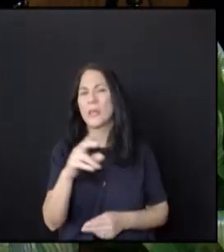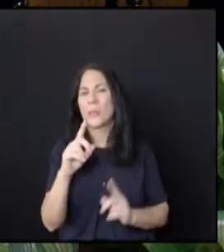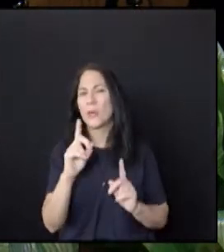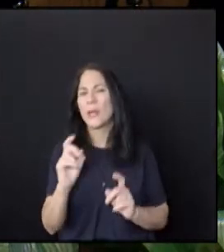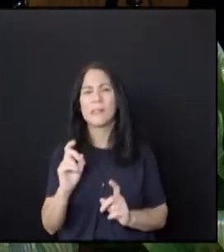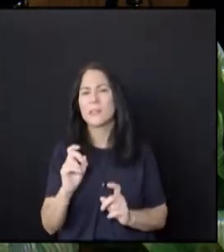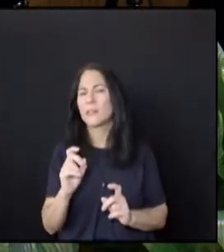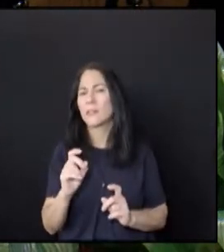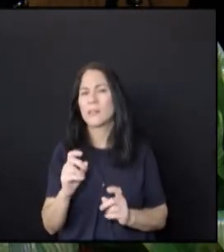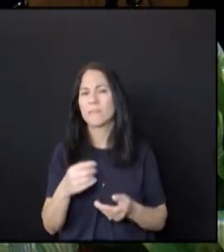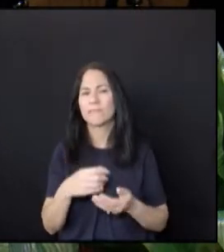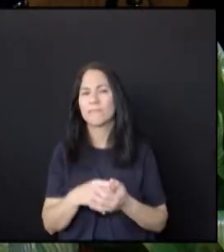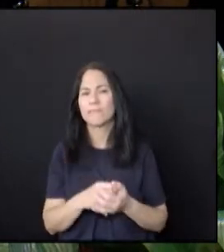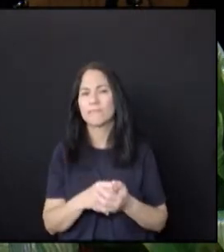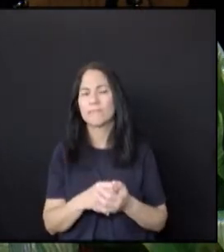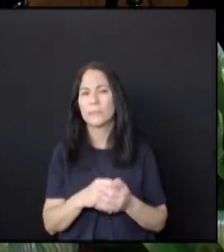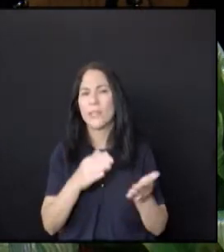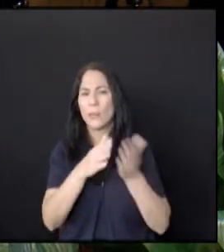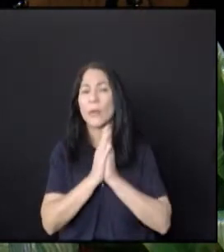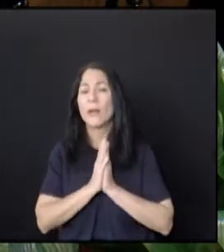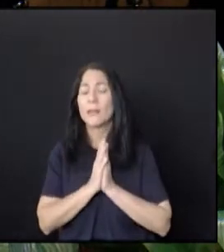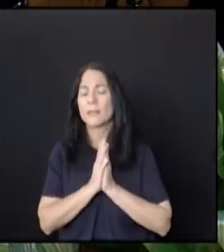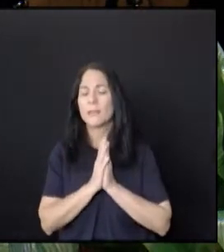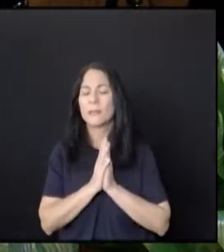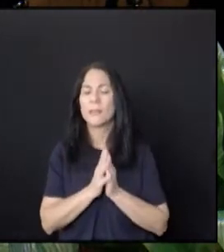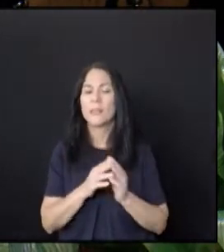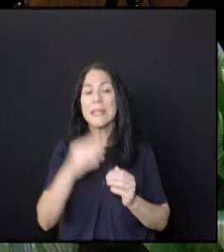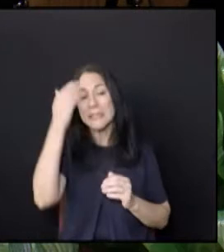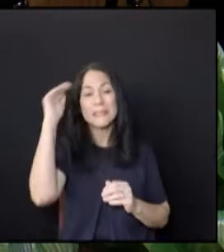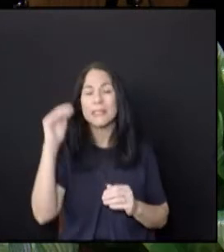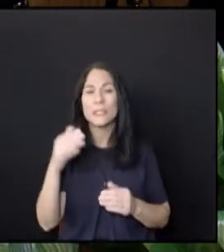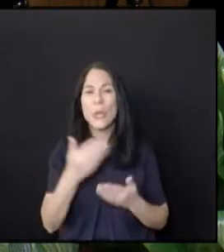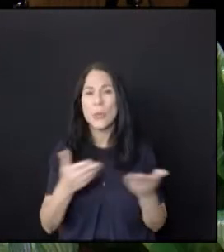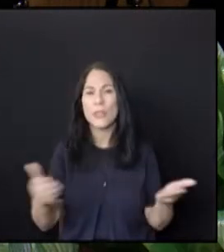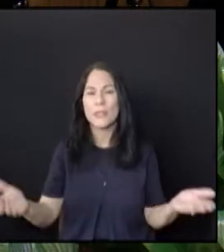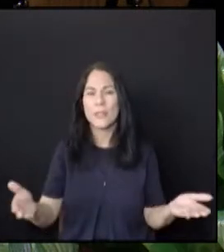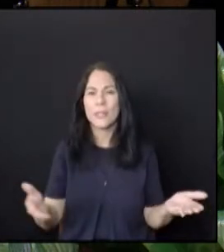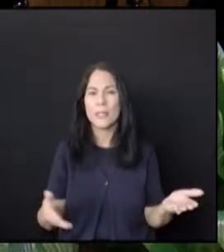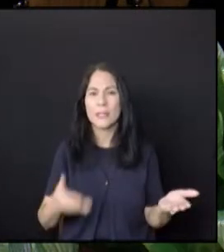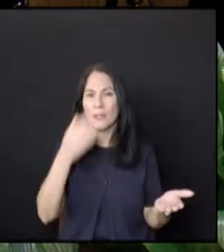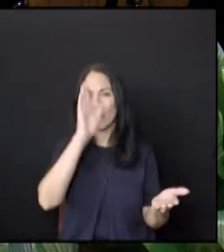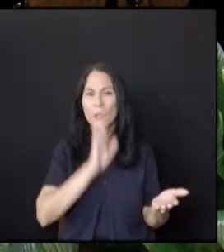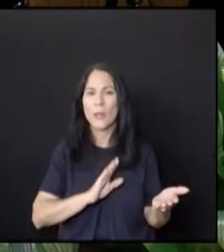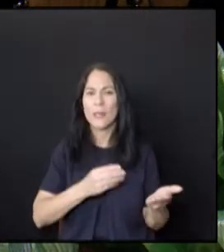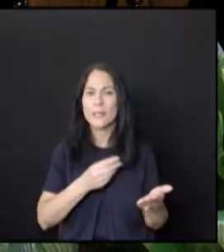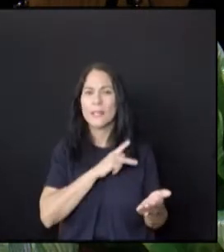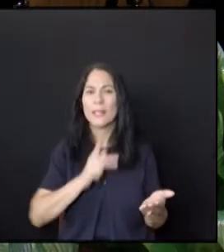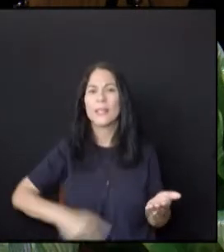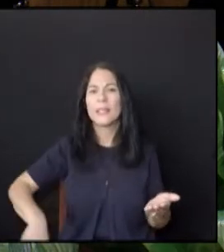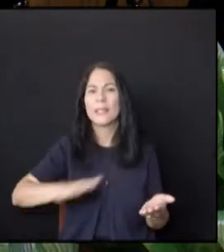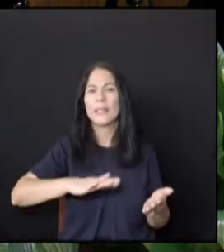They did not know the things of God's kingdom that make for God's peace.